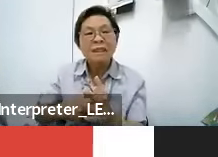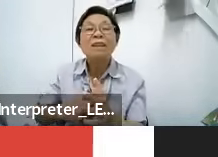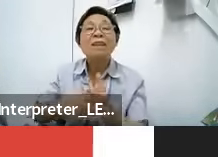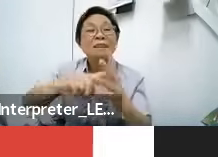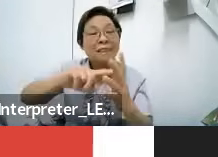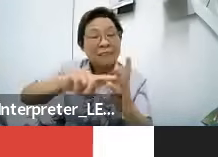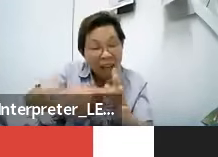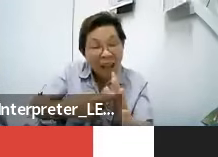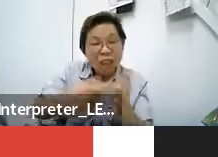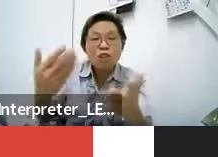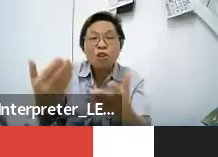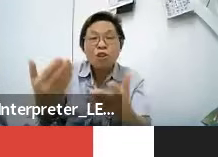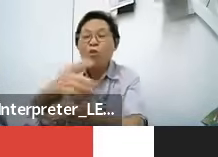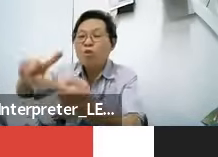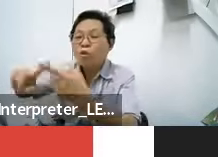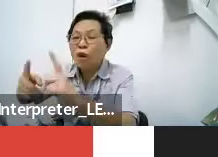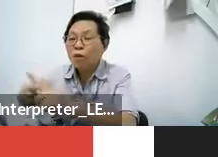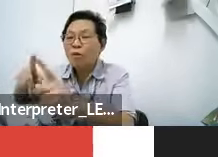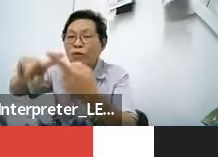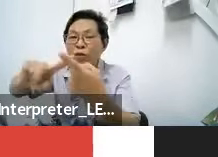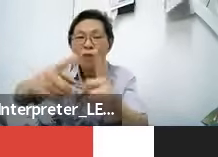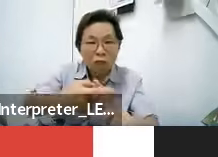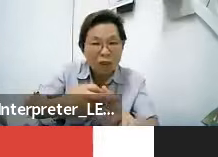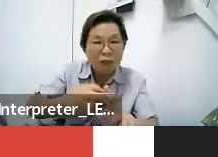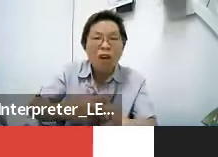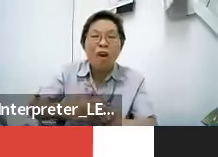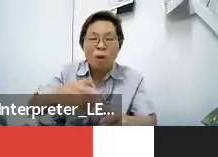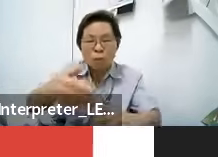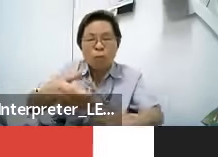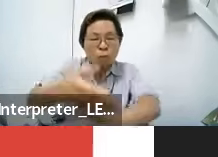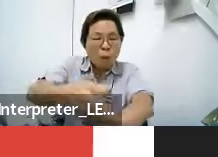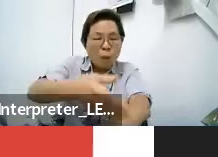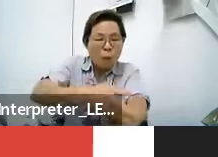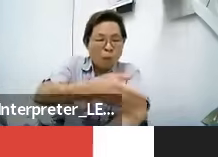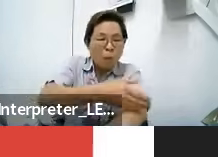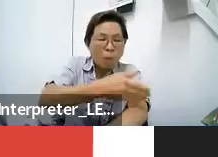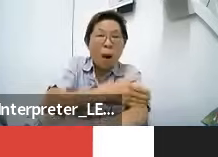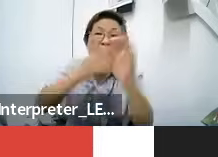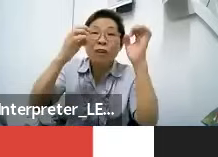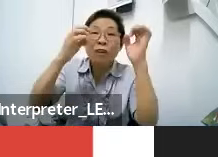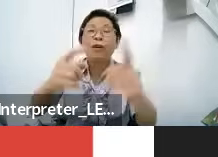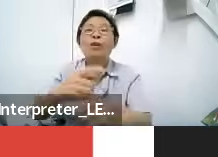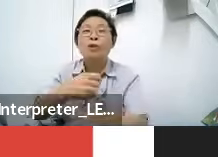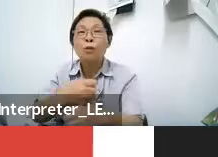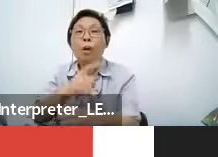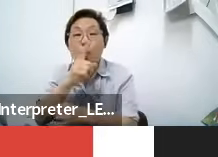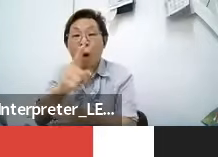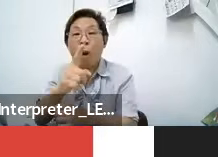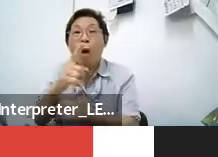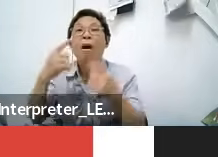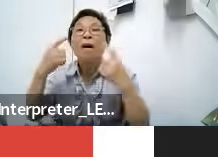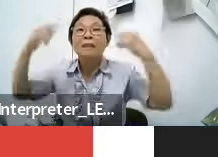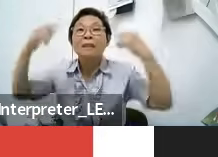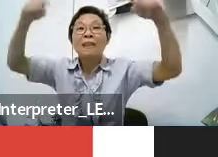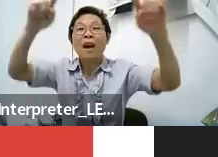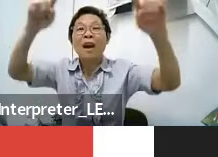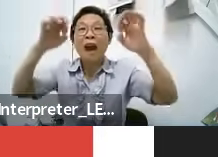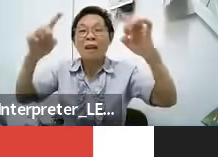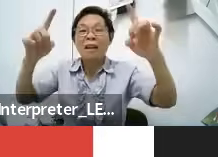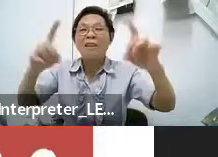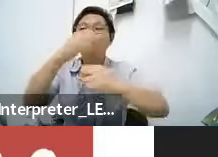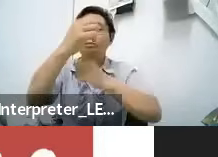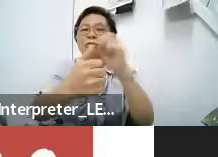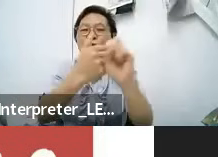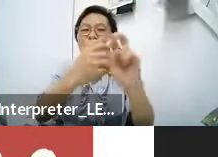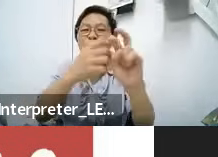to rethink the way forward on education to realize the Education 2030 goals. Next slide, please.